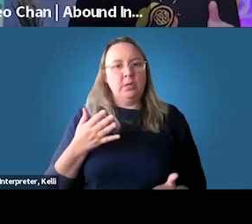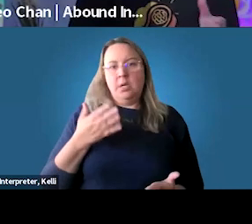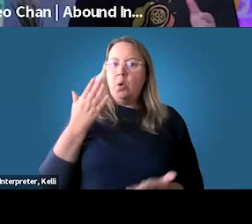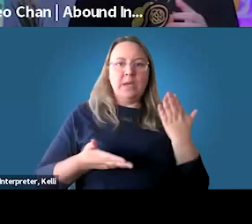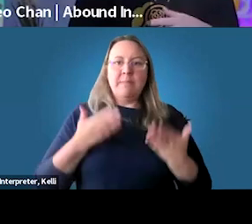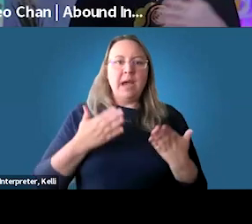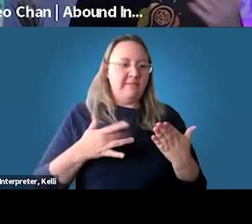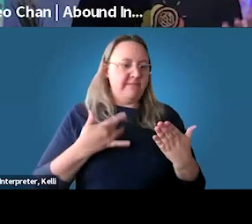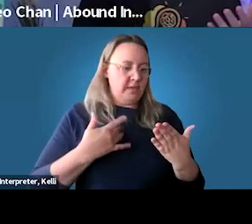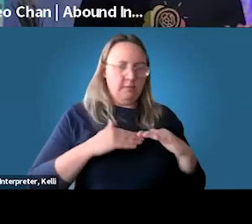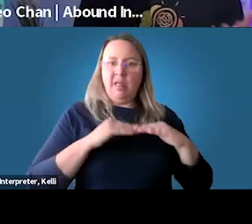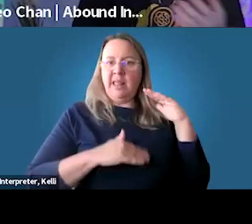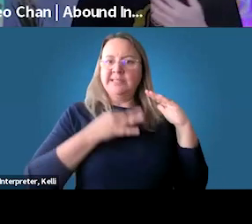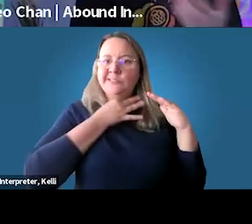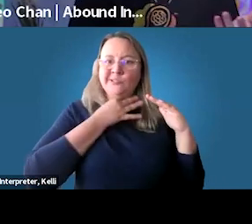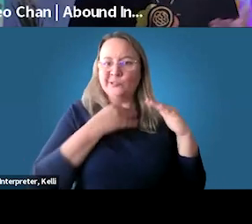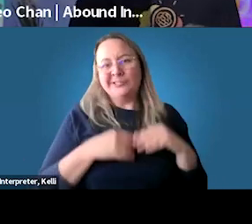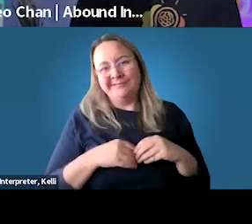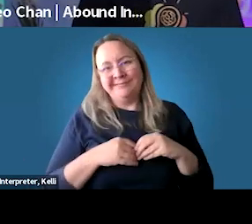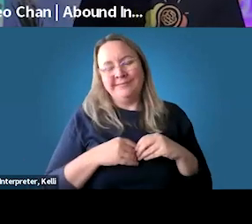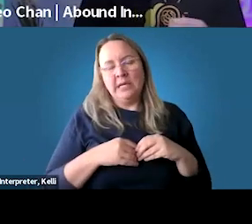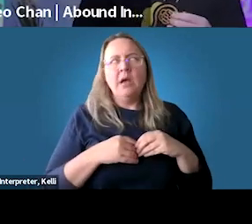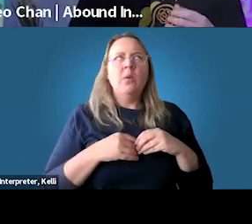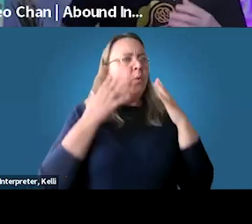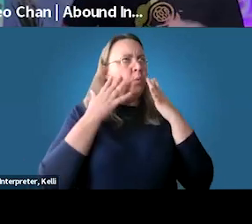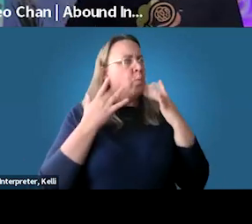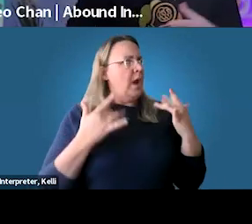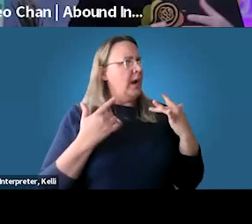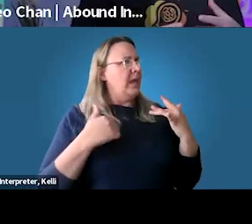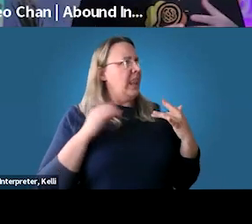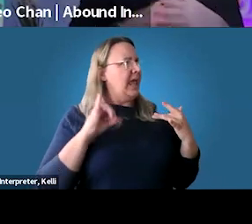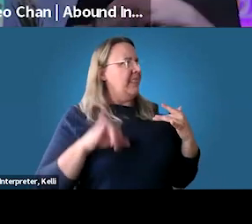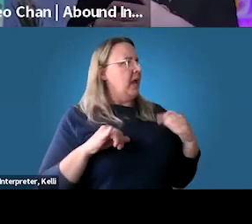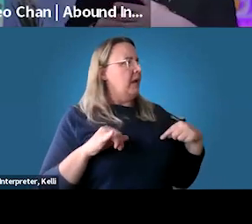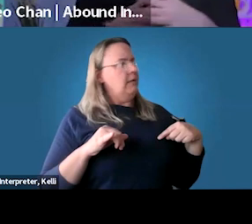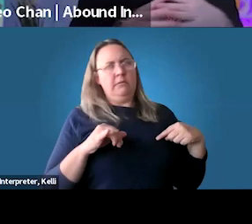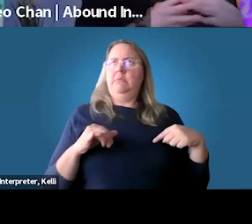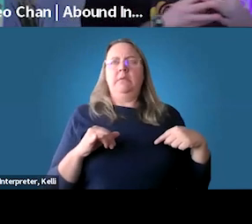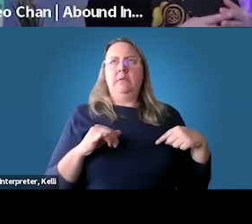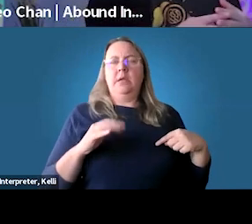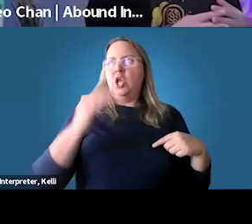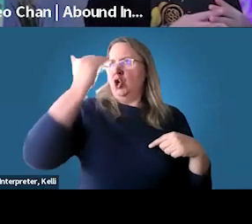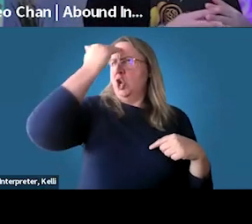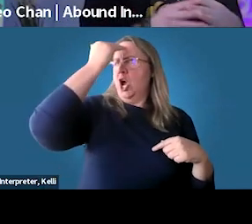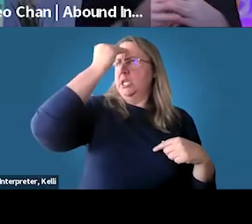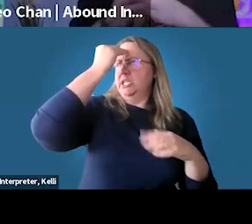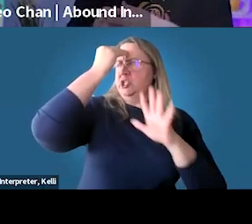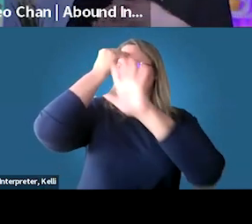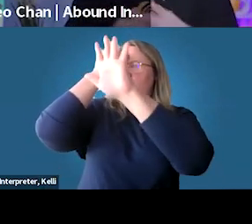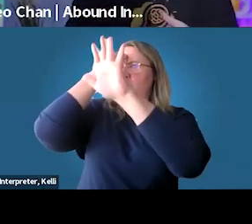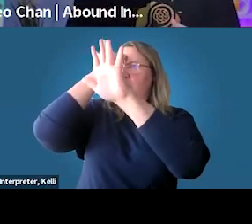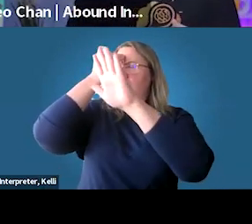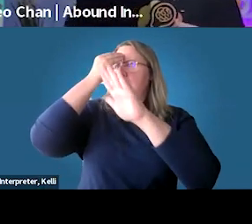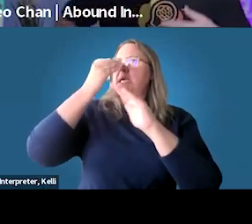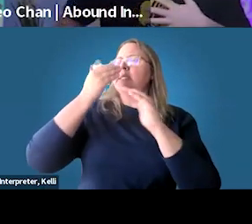less curious. And the reason might be, why are we like that? Well, it's because we may value knowledge over learning.